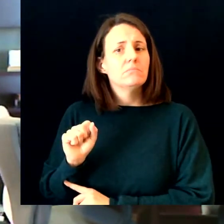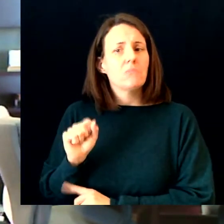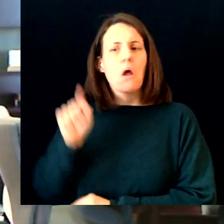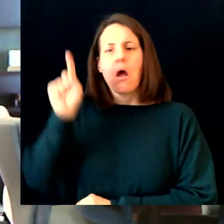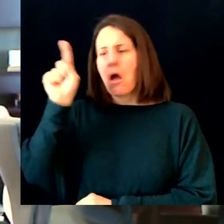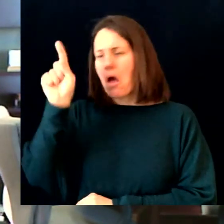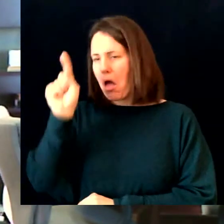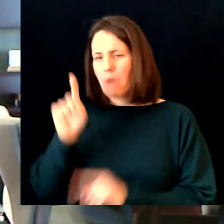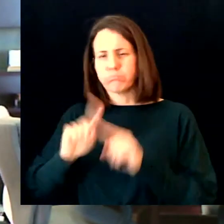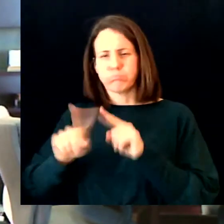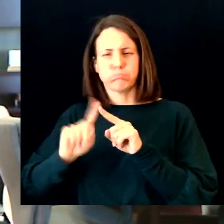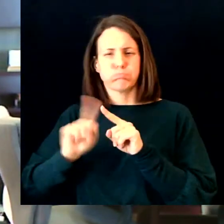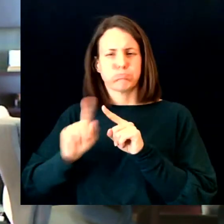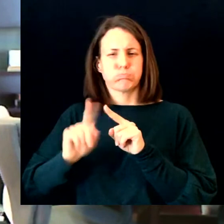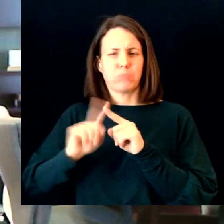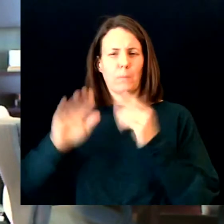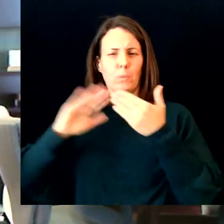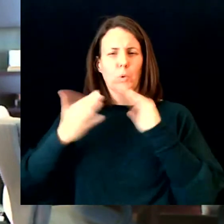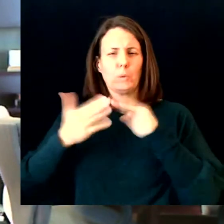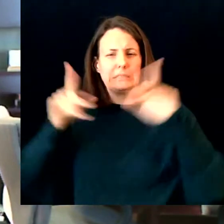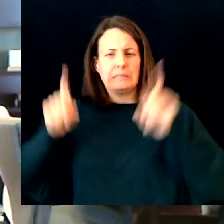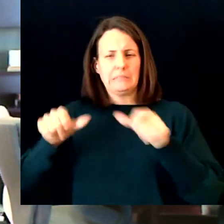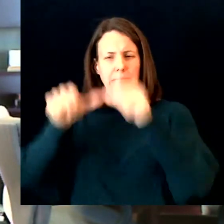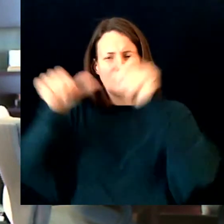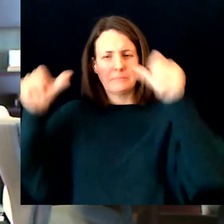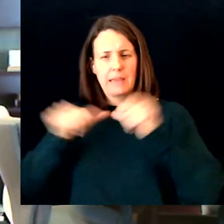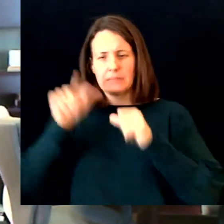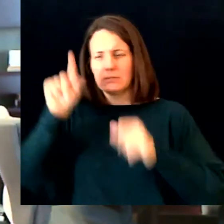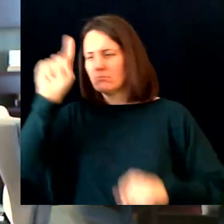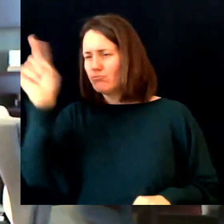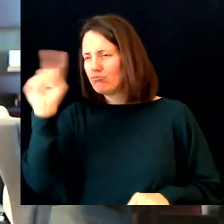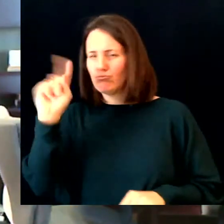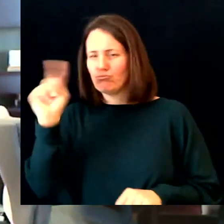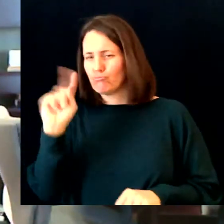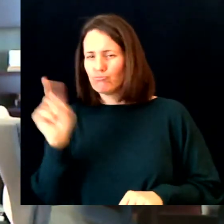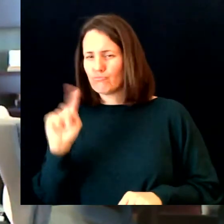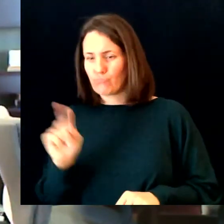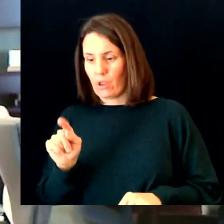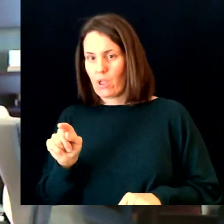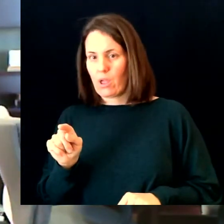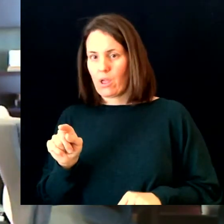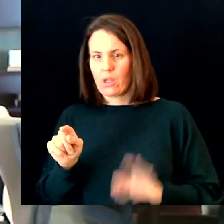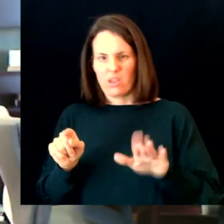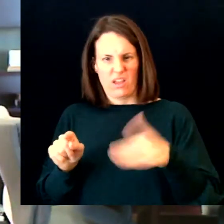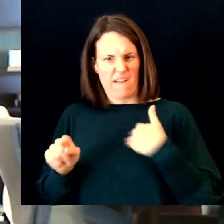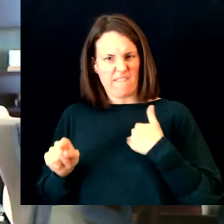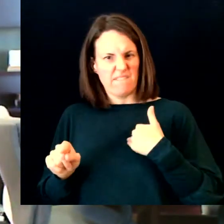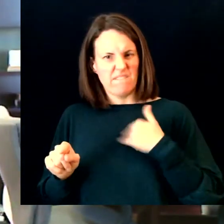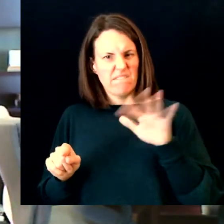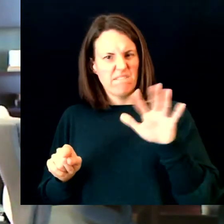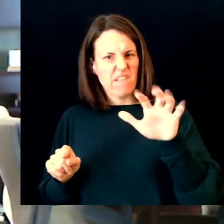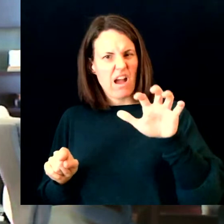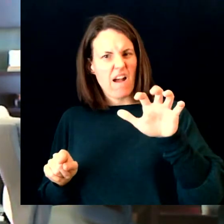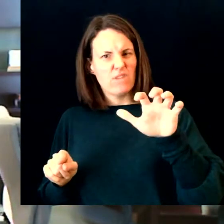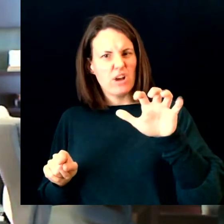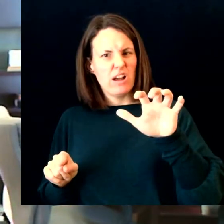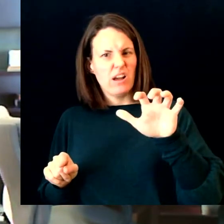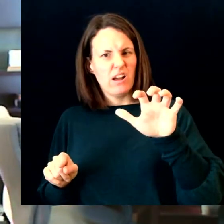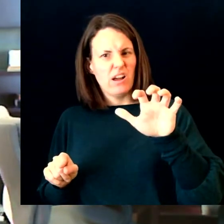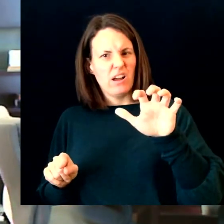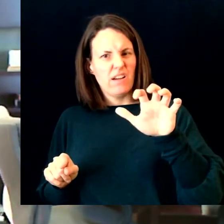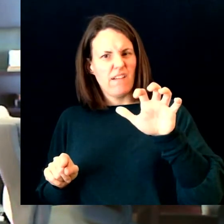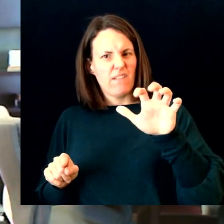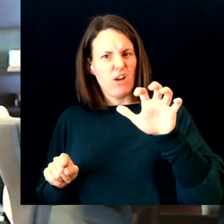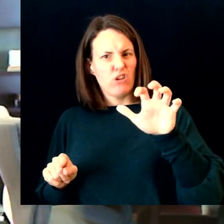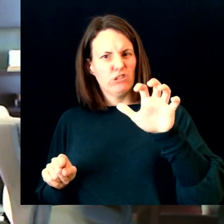of 508 community testing sites located all around the state of Wisconsin. In addition, you can go to the